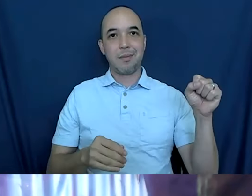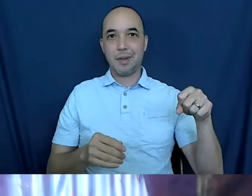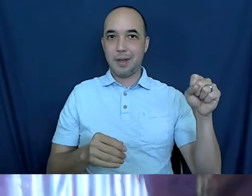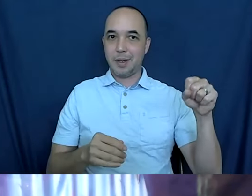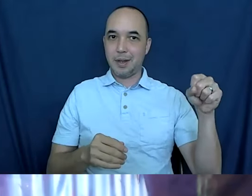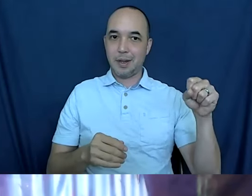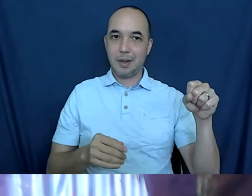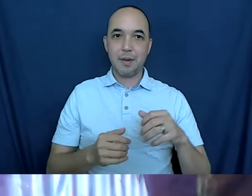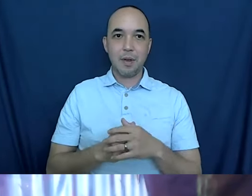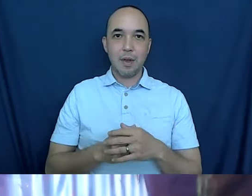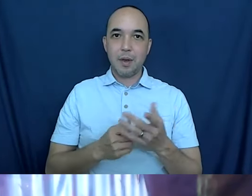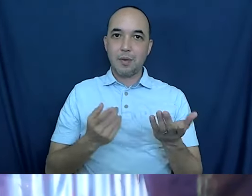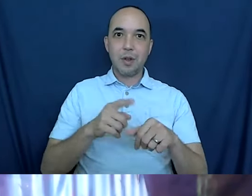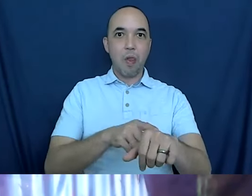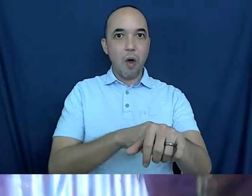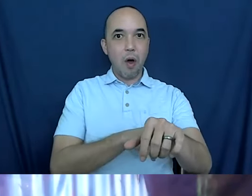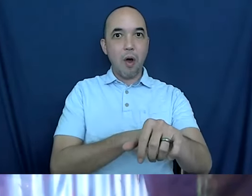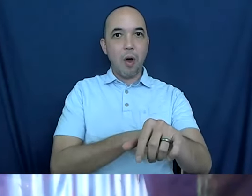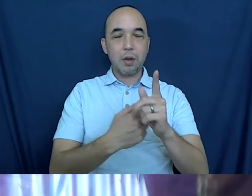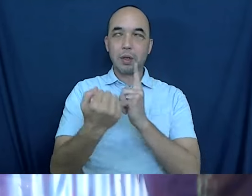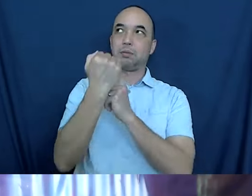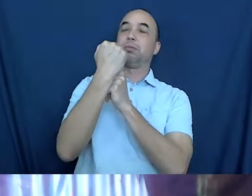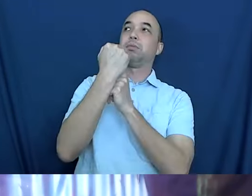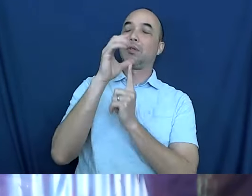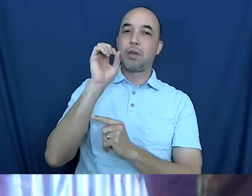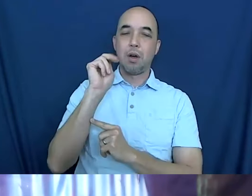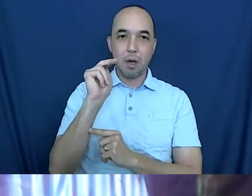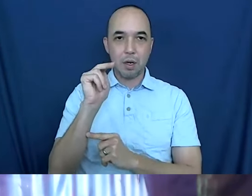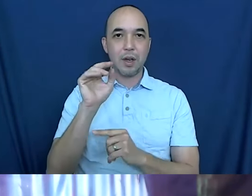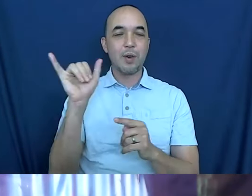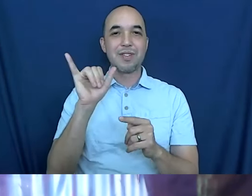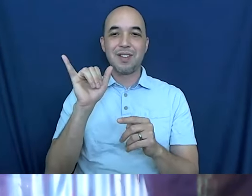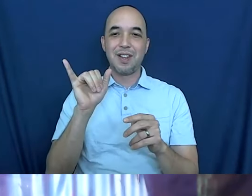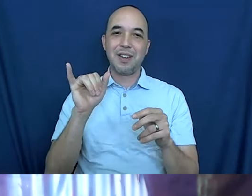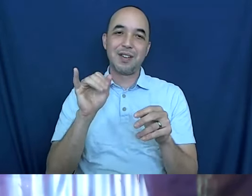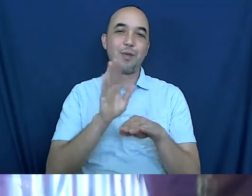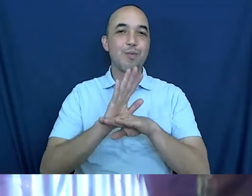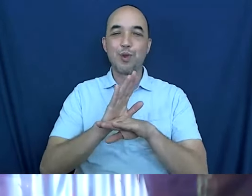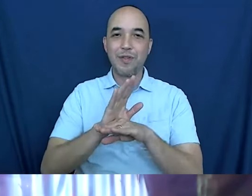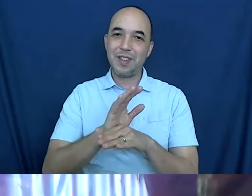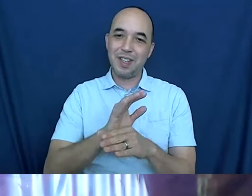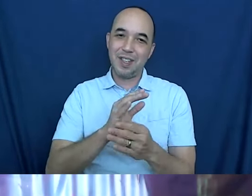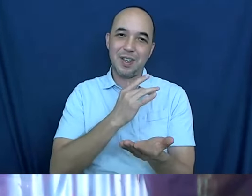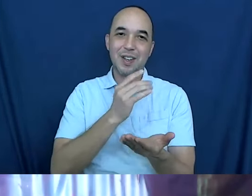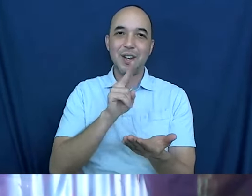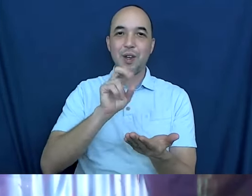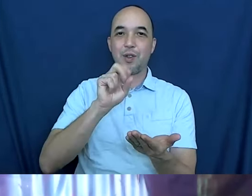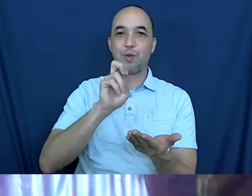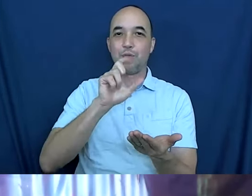like, it's been there. It was like Usual Suspects level. Like, oh my, what, like I see